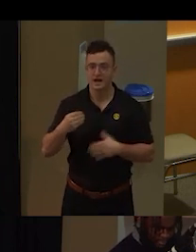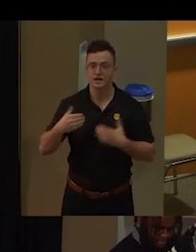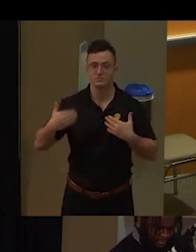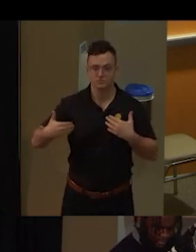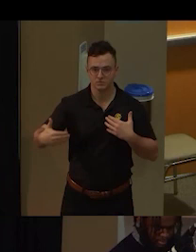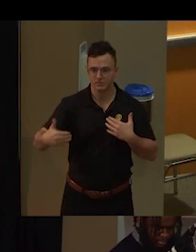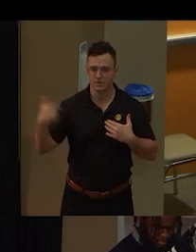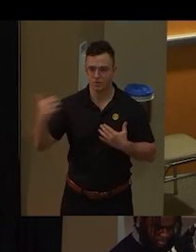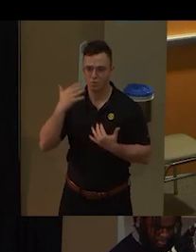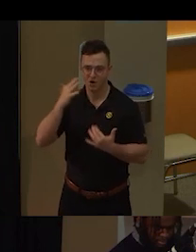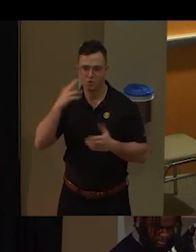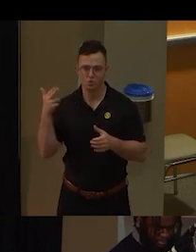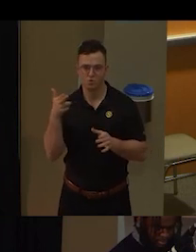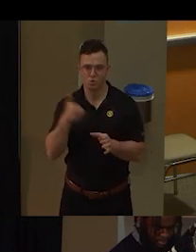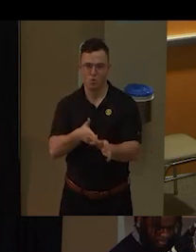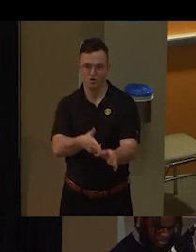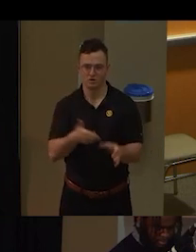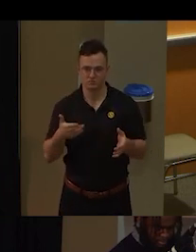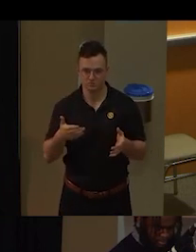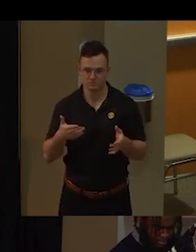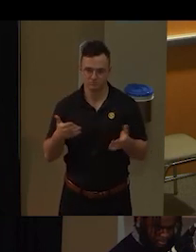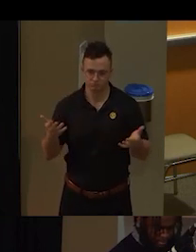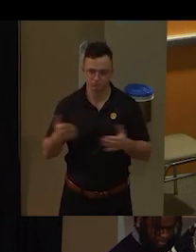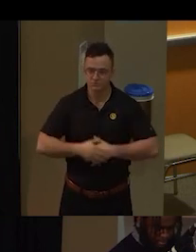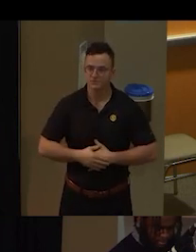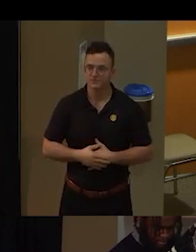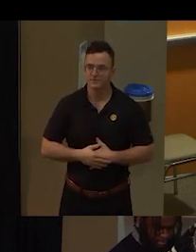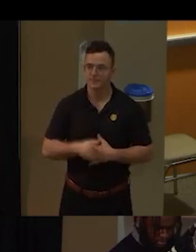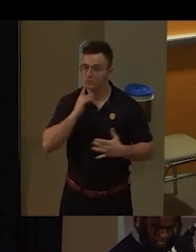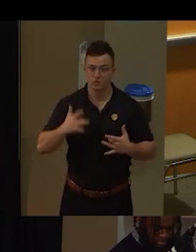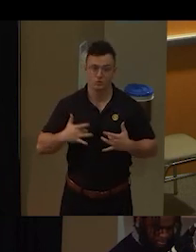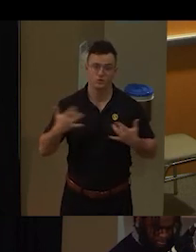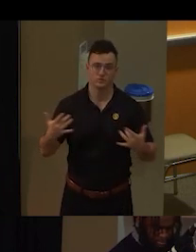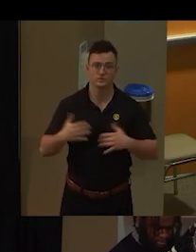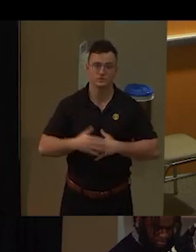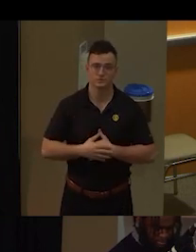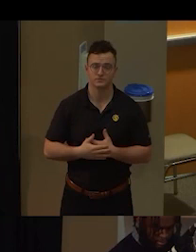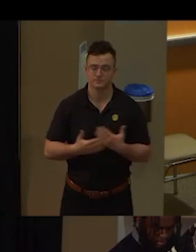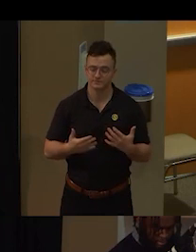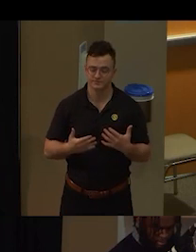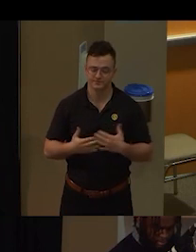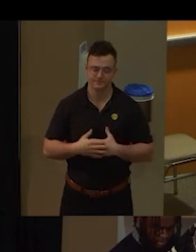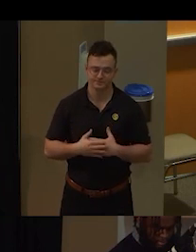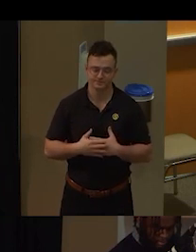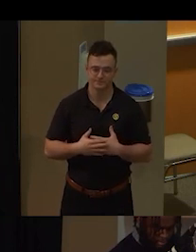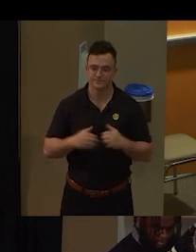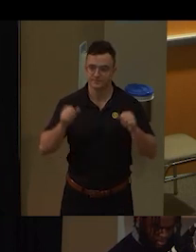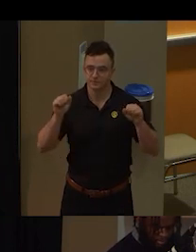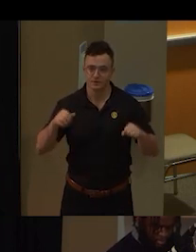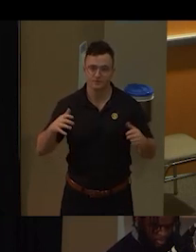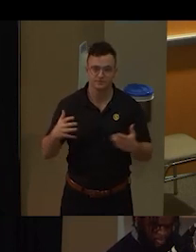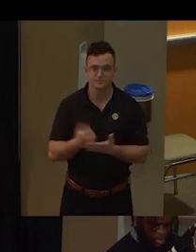the choir will join in this presentation. We are really thrilled to be able to bring